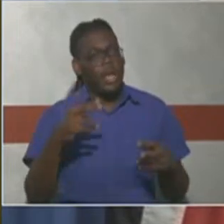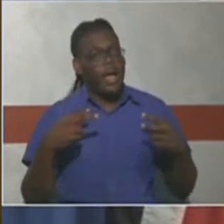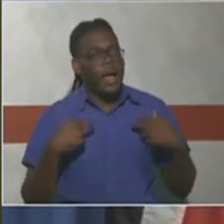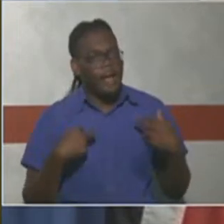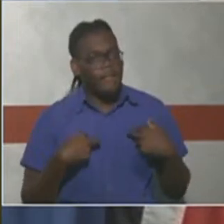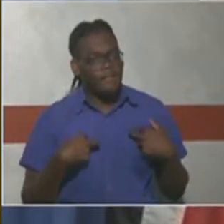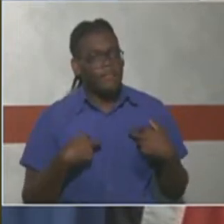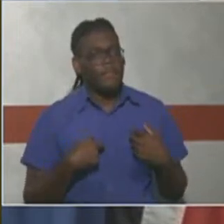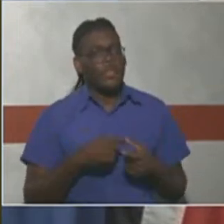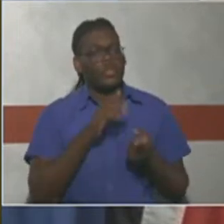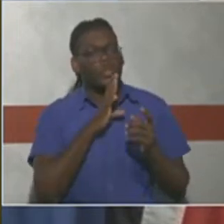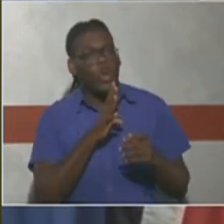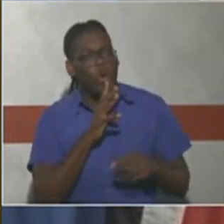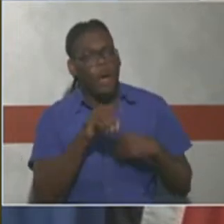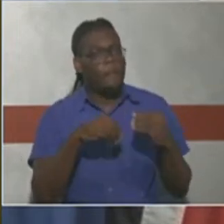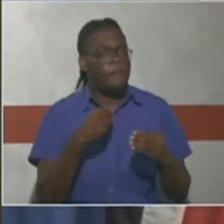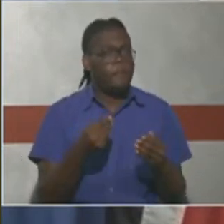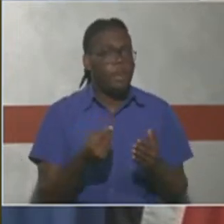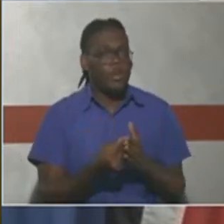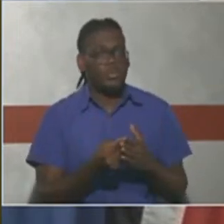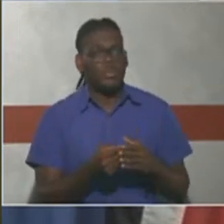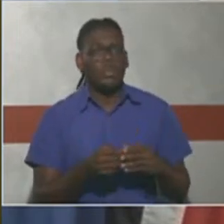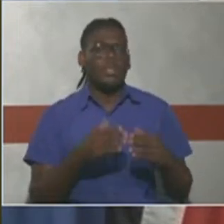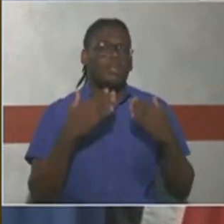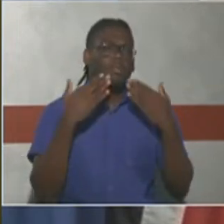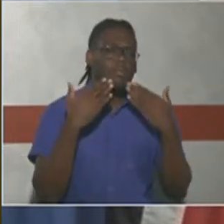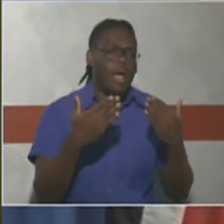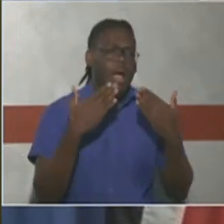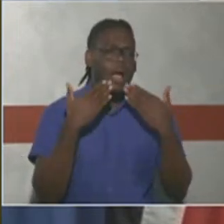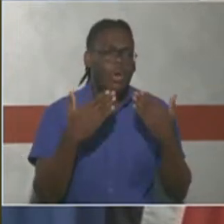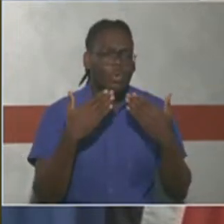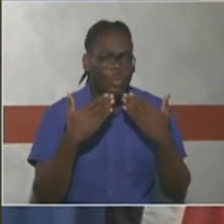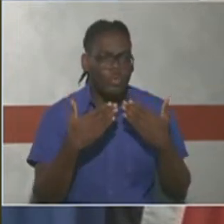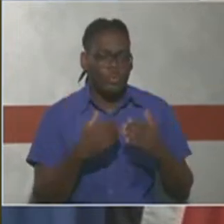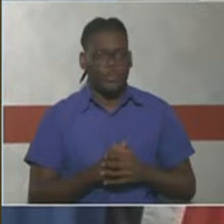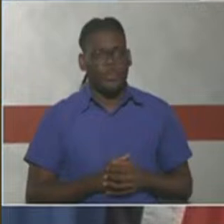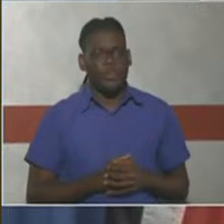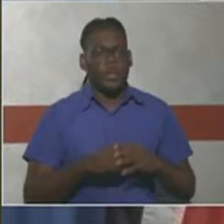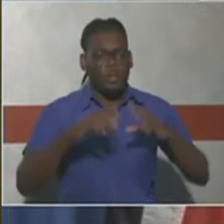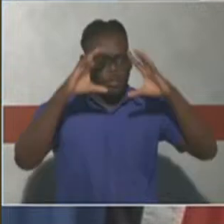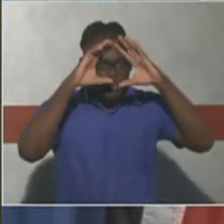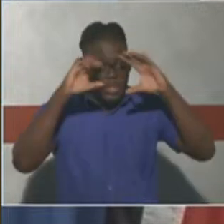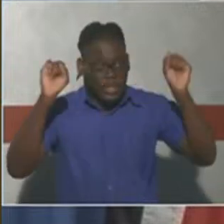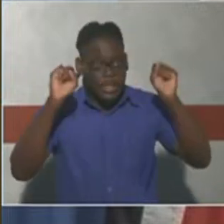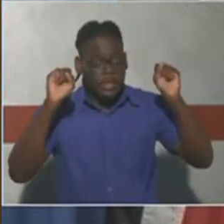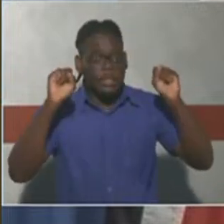thank in helping us get into this position is President Alberto